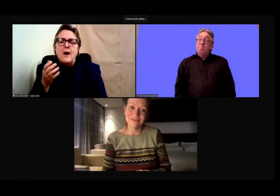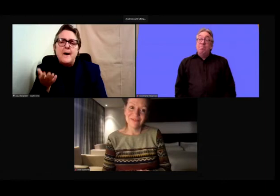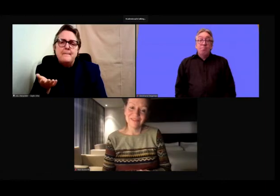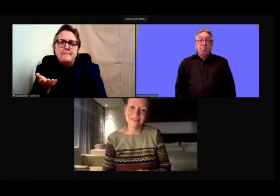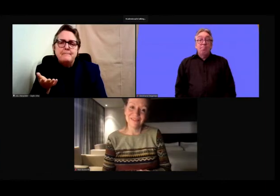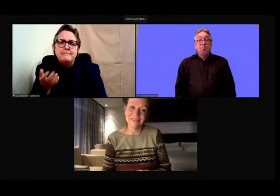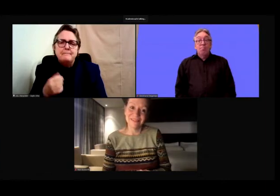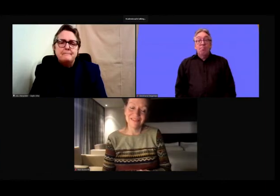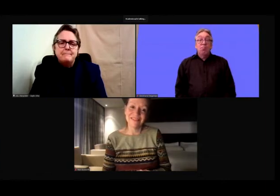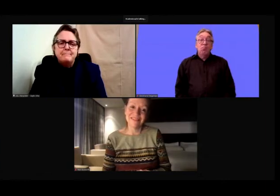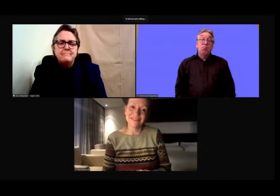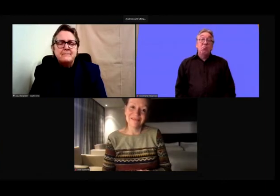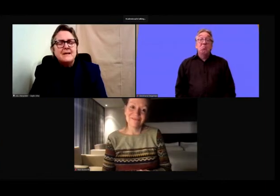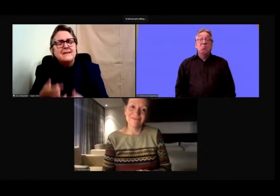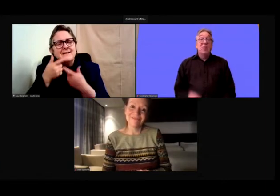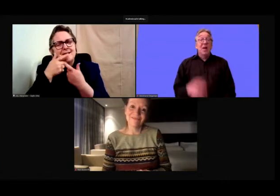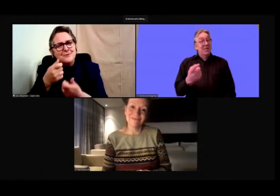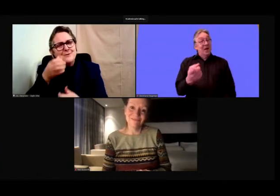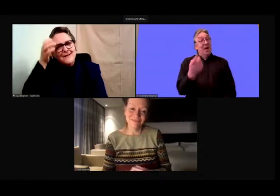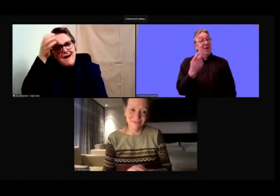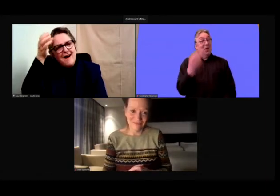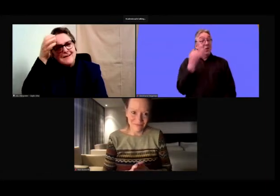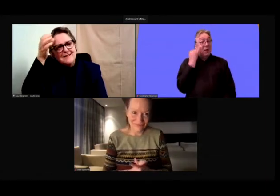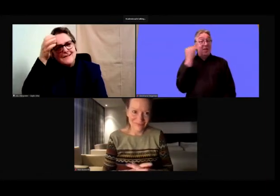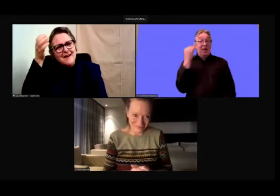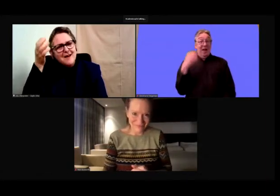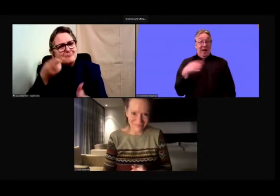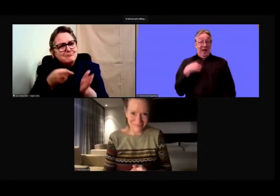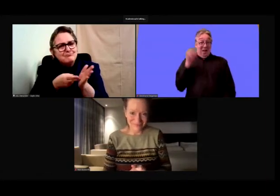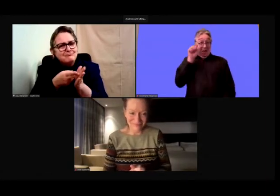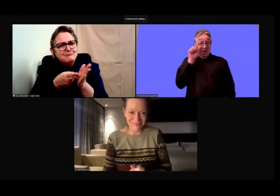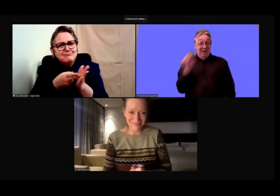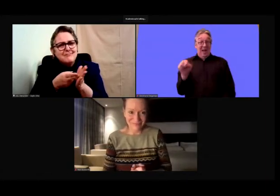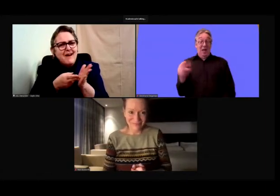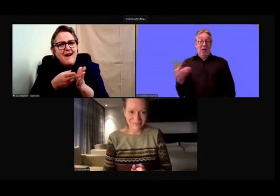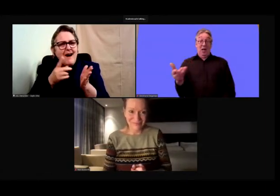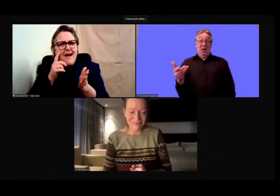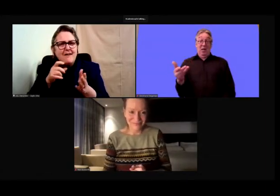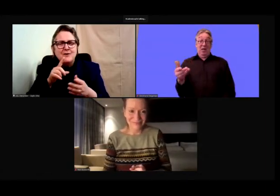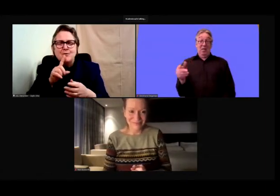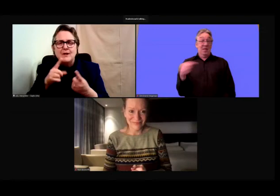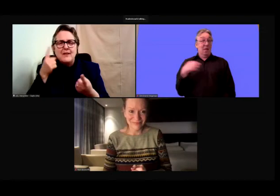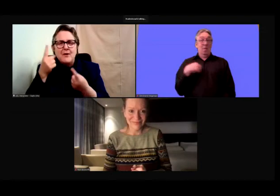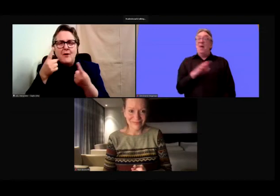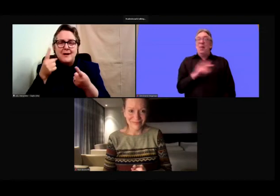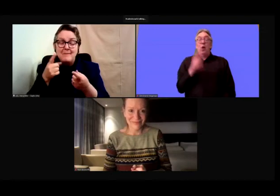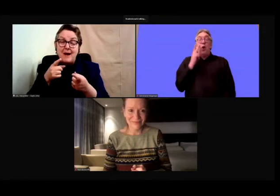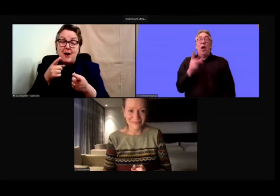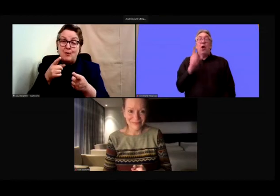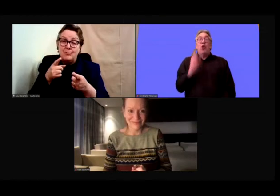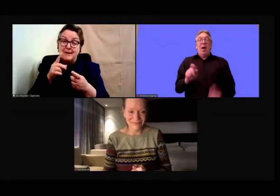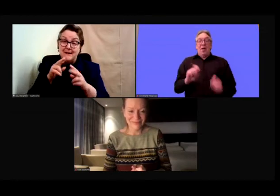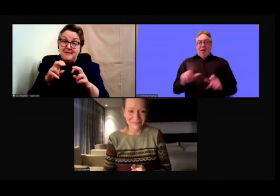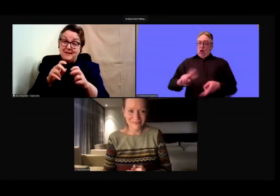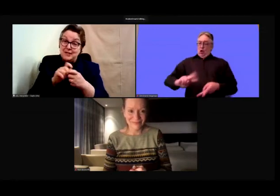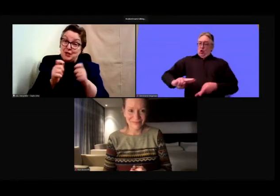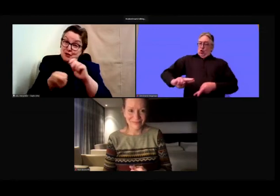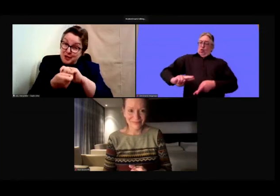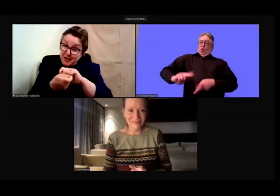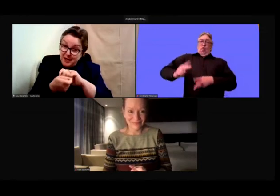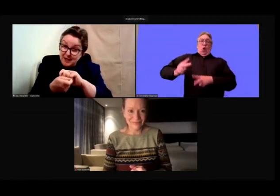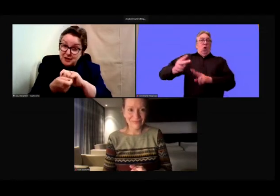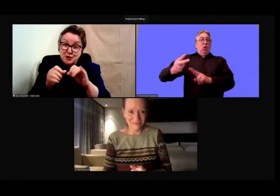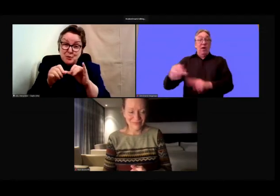it's an interesting concept. I haven't really taken it into like a change, as indeed I don't know if it's a